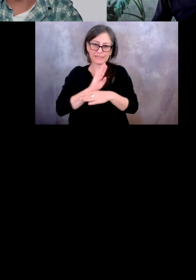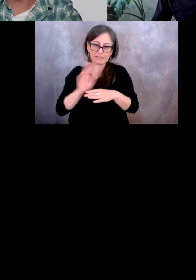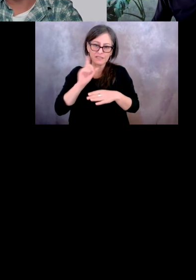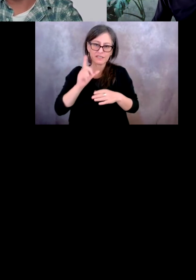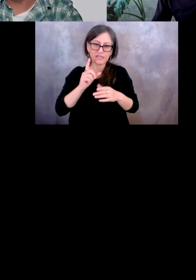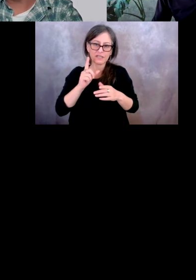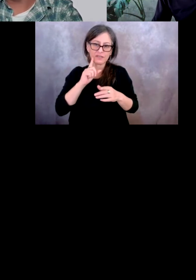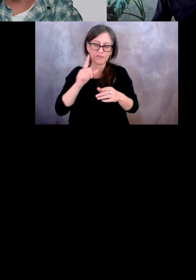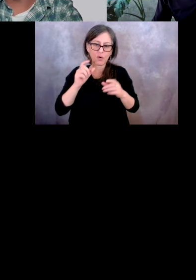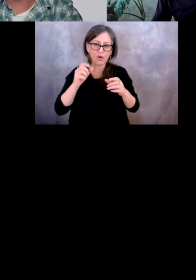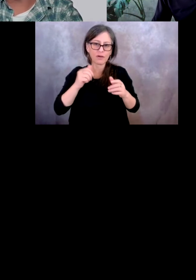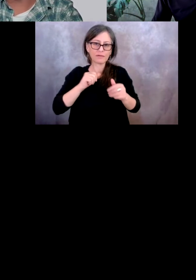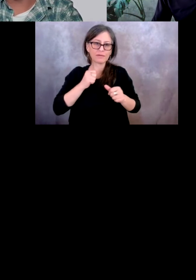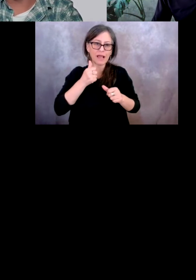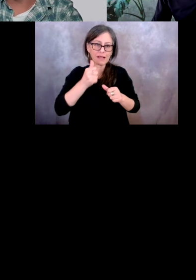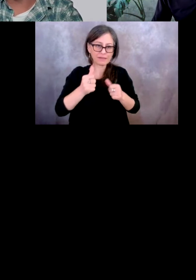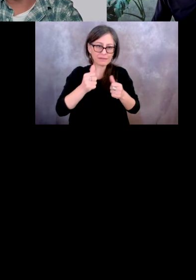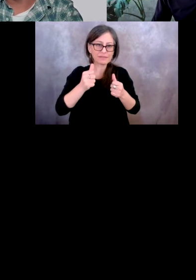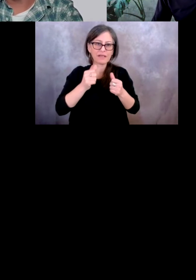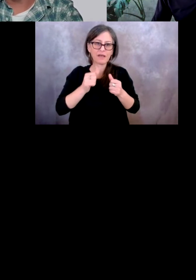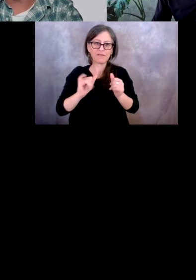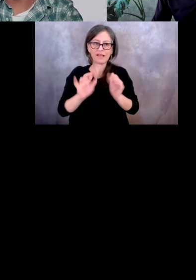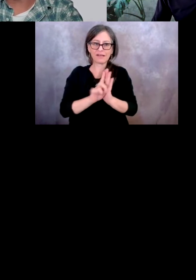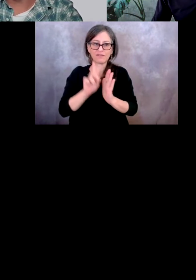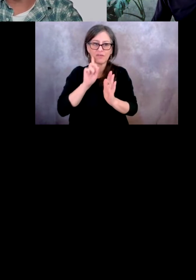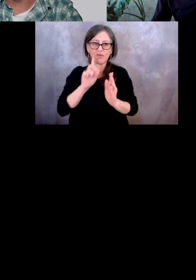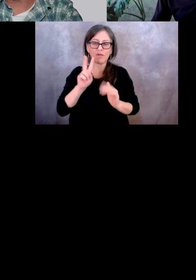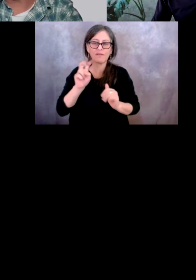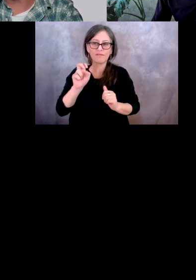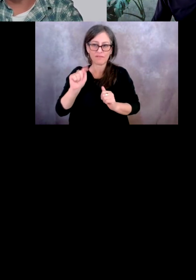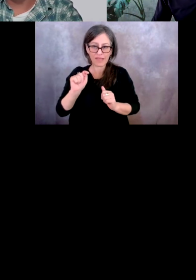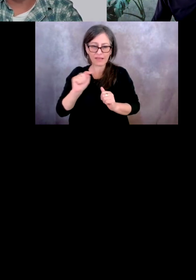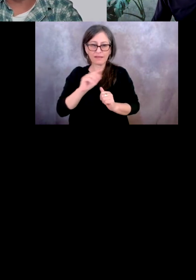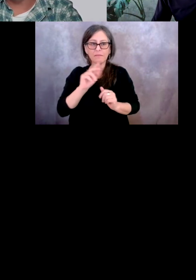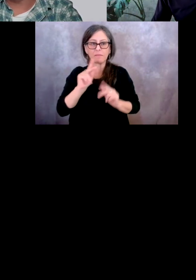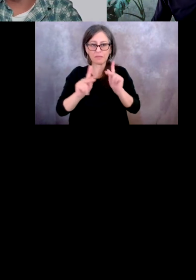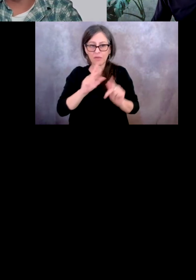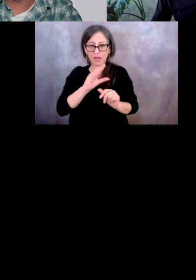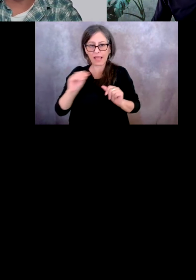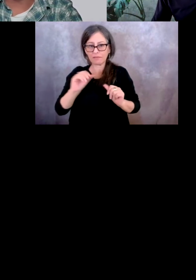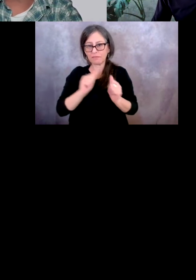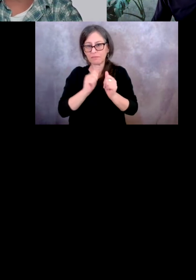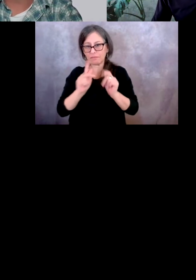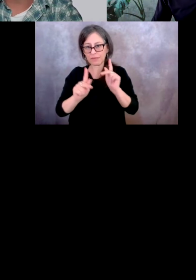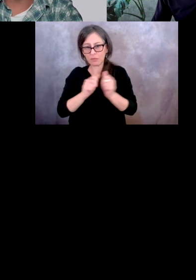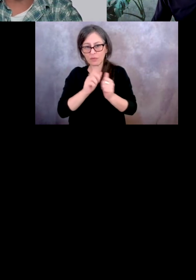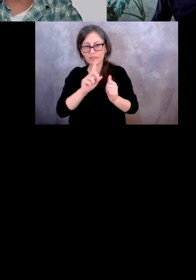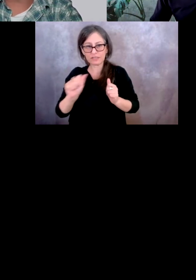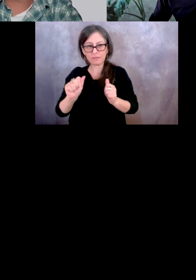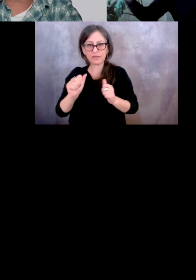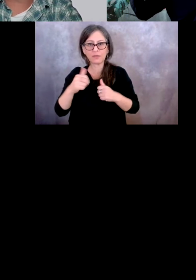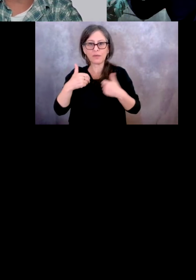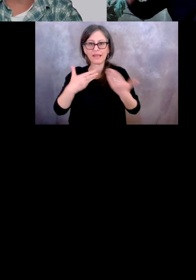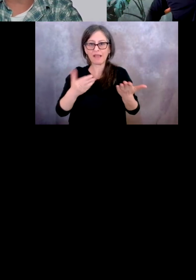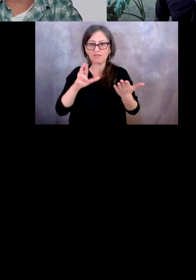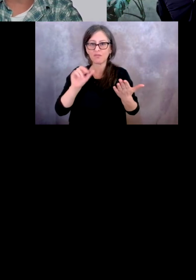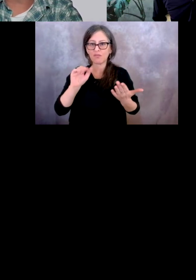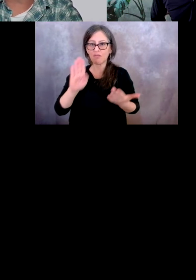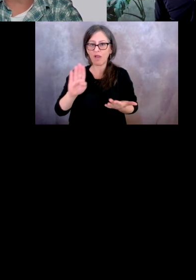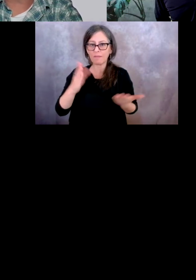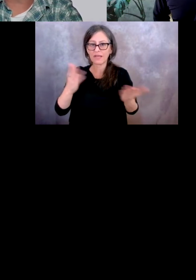of veterans and people with disabilities. With our special guest here, Rob Arndt from BufferSprings. Rob, I'll throw it over to